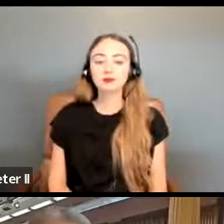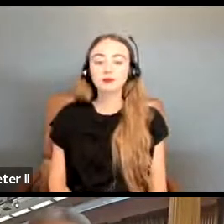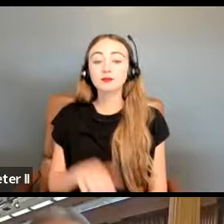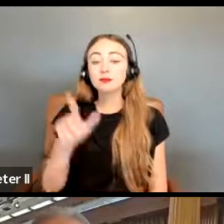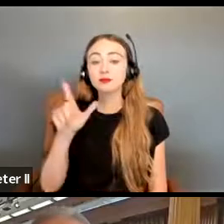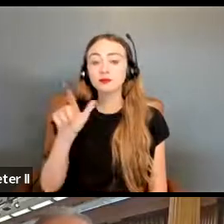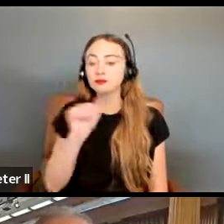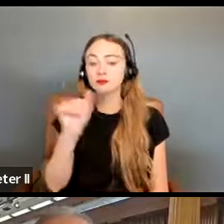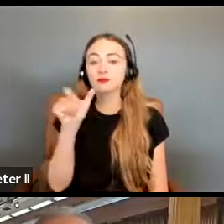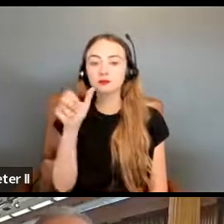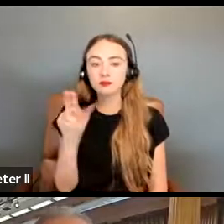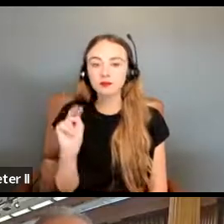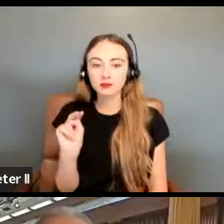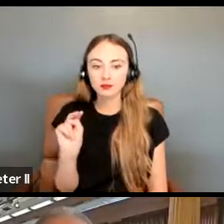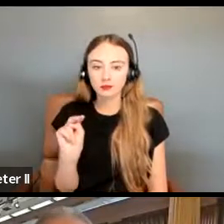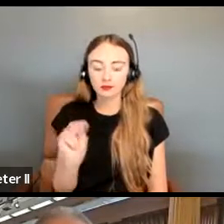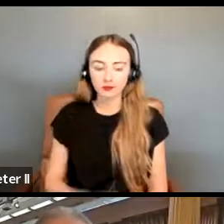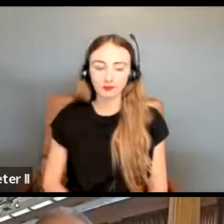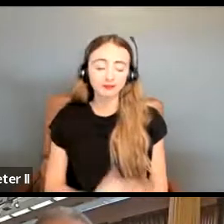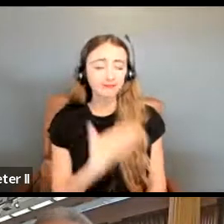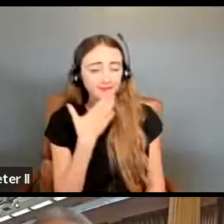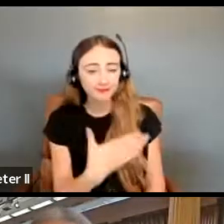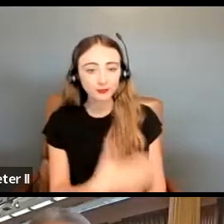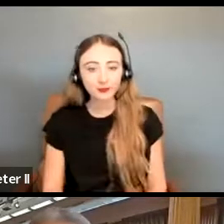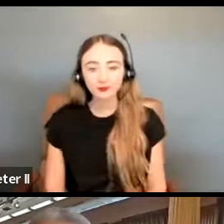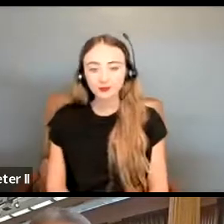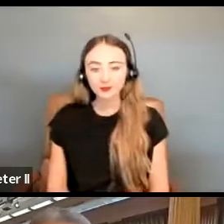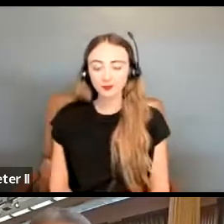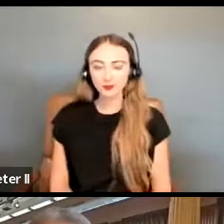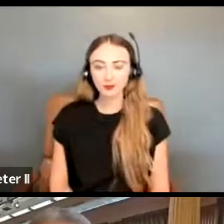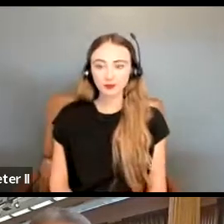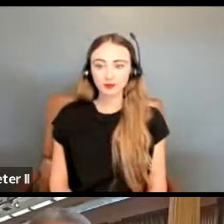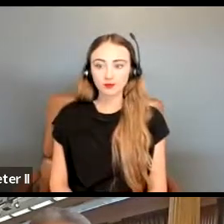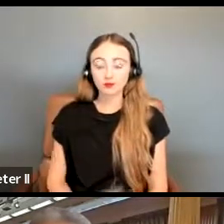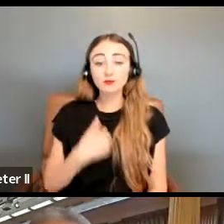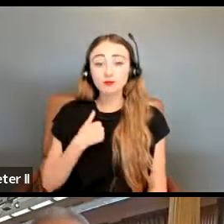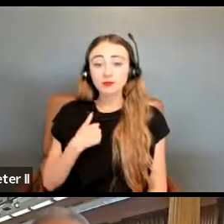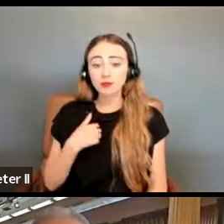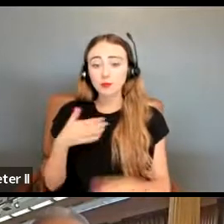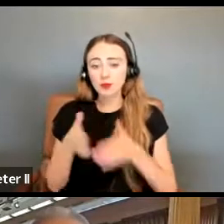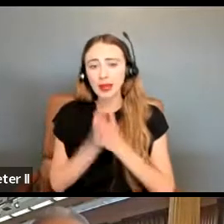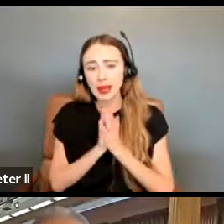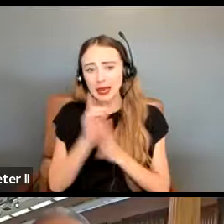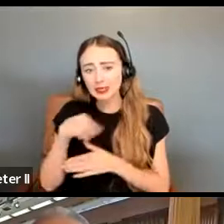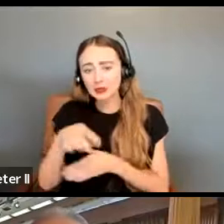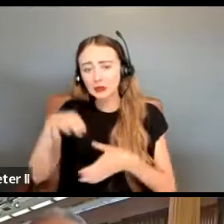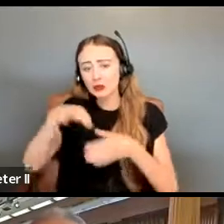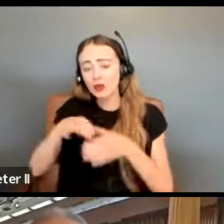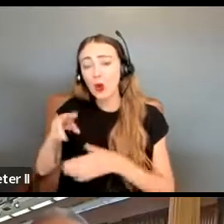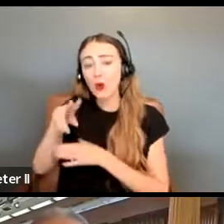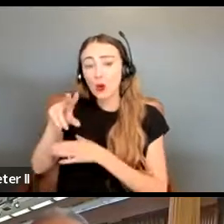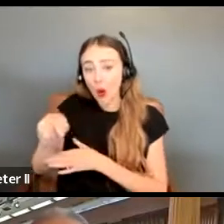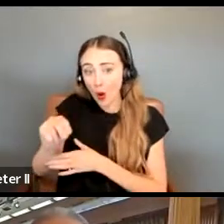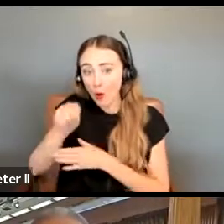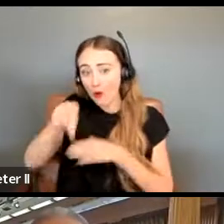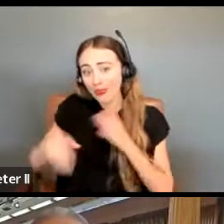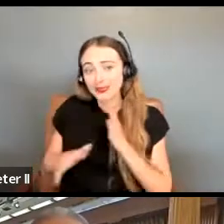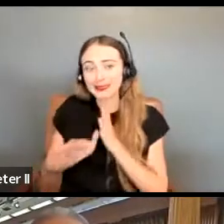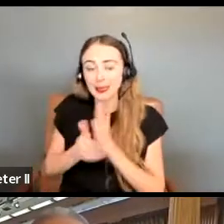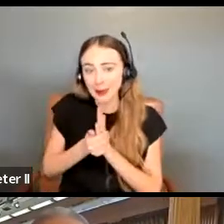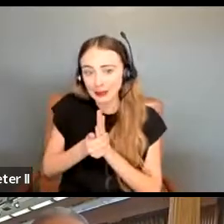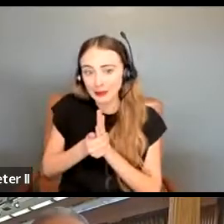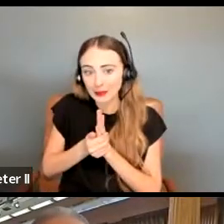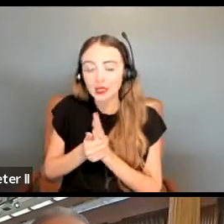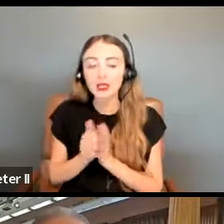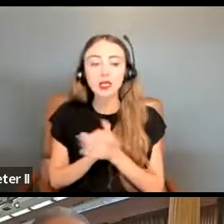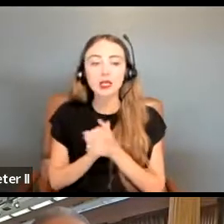Allen. Thank you very much. I'm going to ask my colleagues to vote no on this amendment.